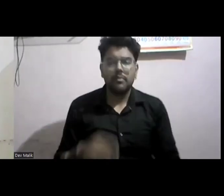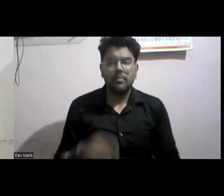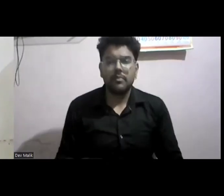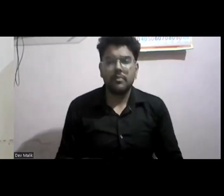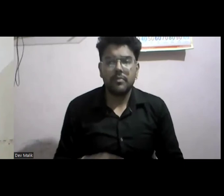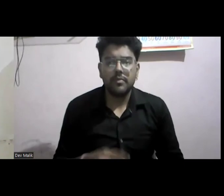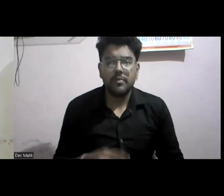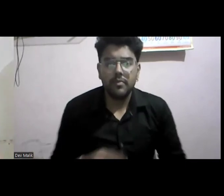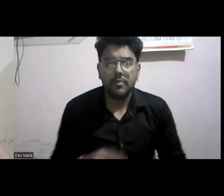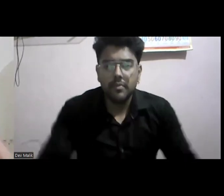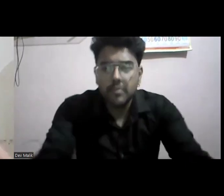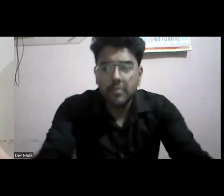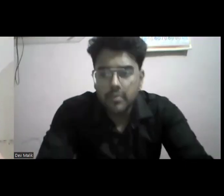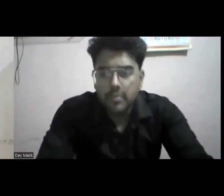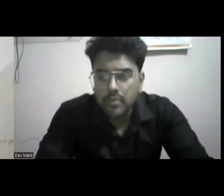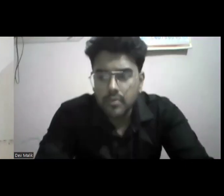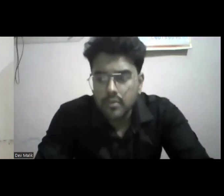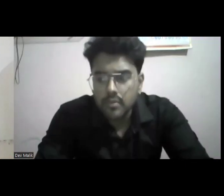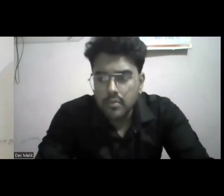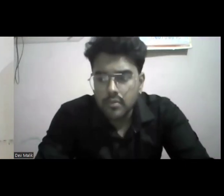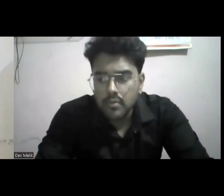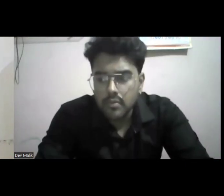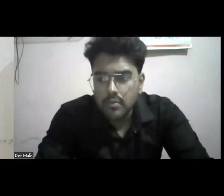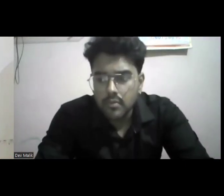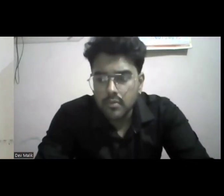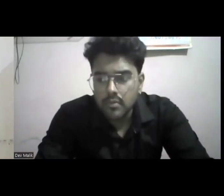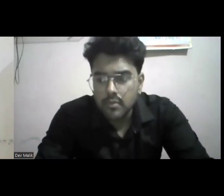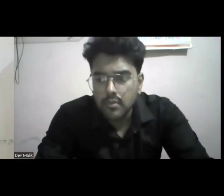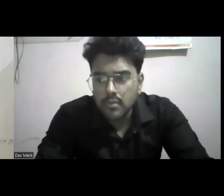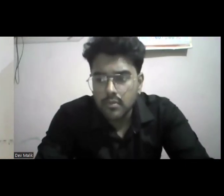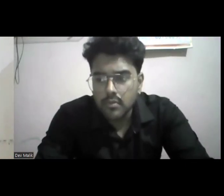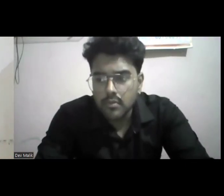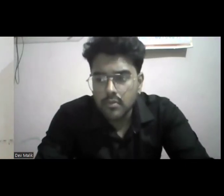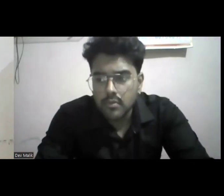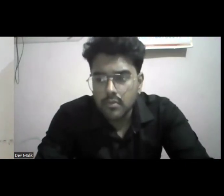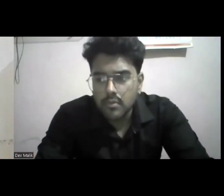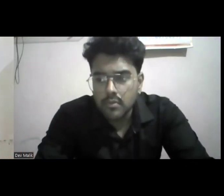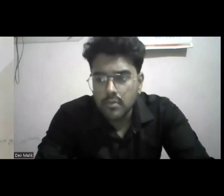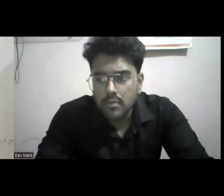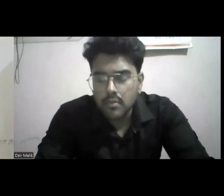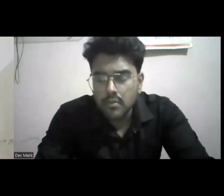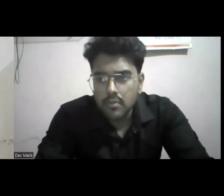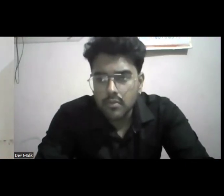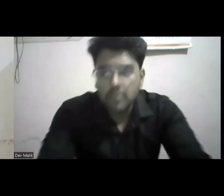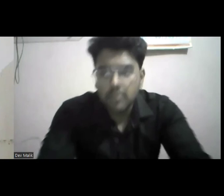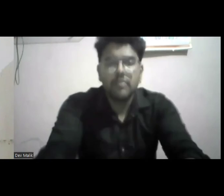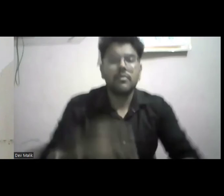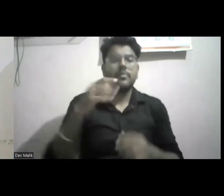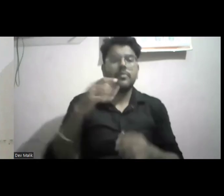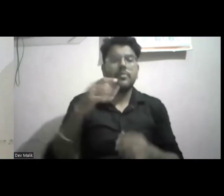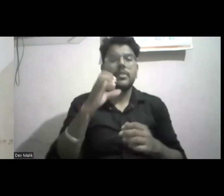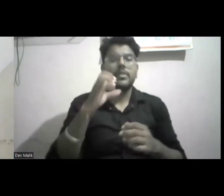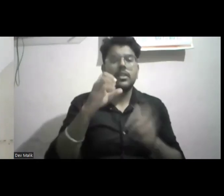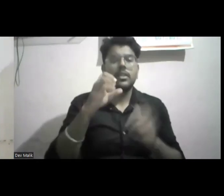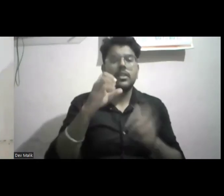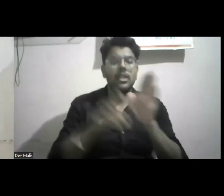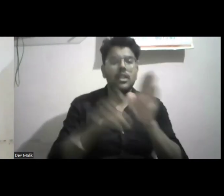have seen the movie Crazy 4. Okay. Yeah. In which we see Arshad Varsi,